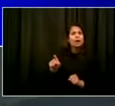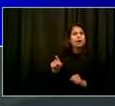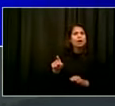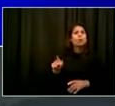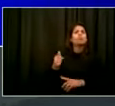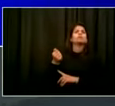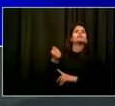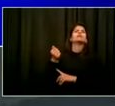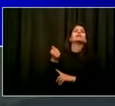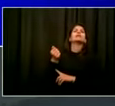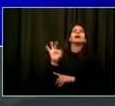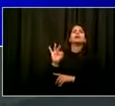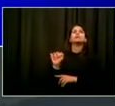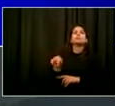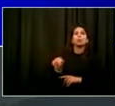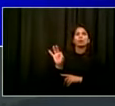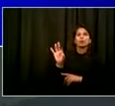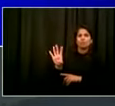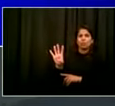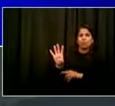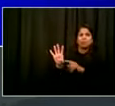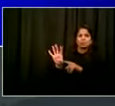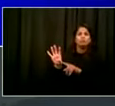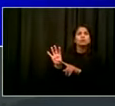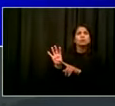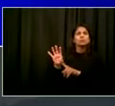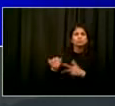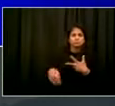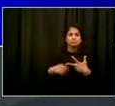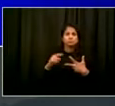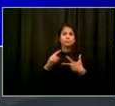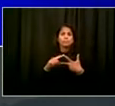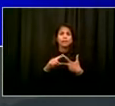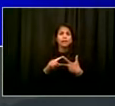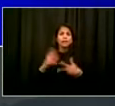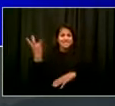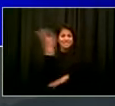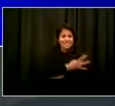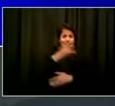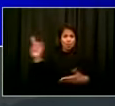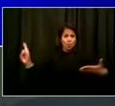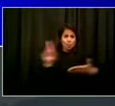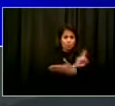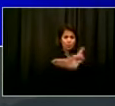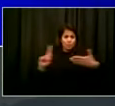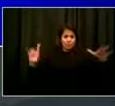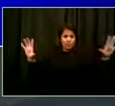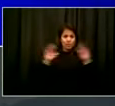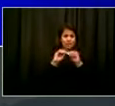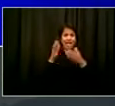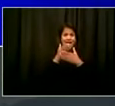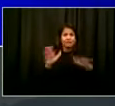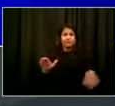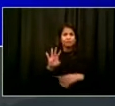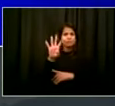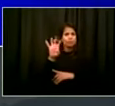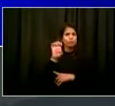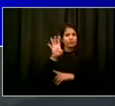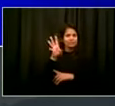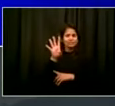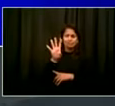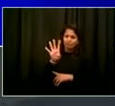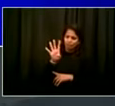Number two, new reported cases on a seven-day average. Threshold, 550 cases. Today's report, 496. And number three, percentage